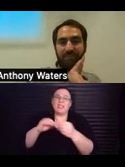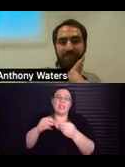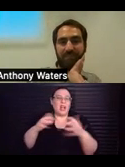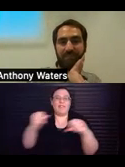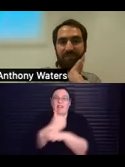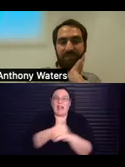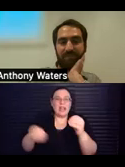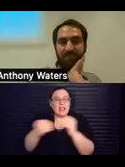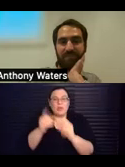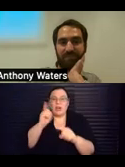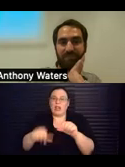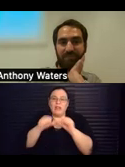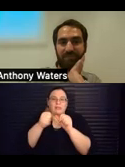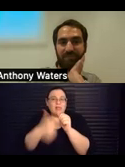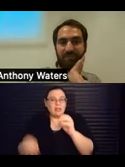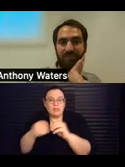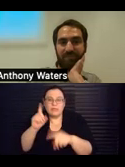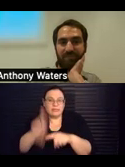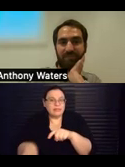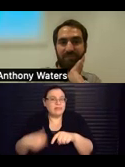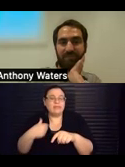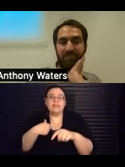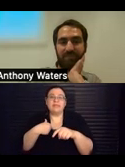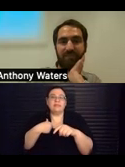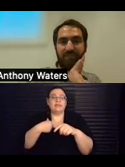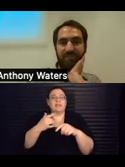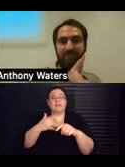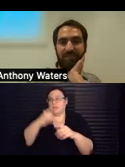it anymore. Loss of hope.